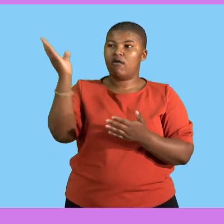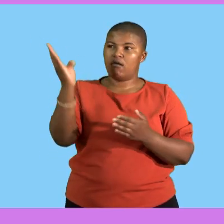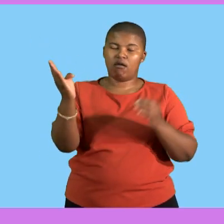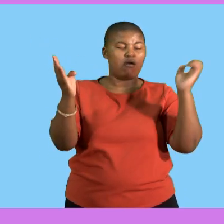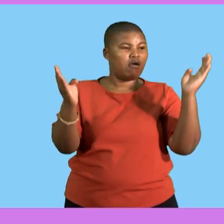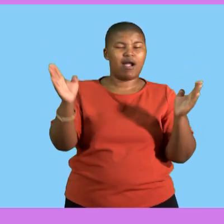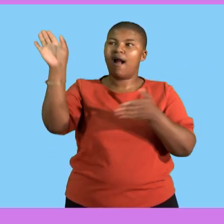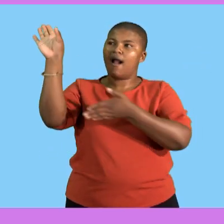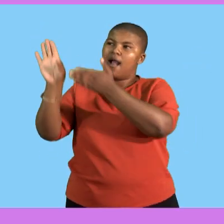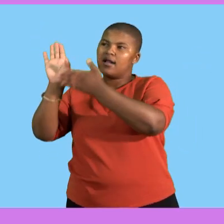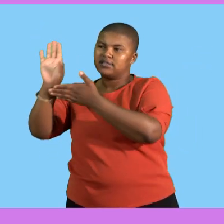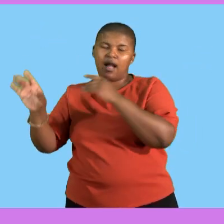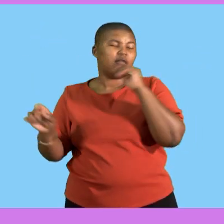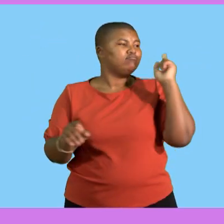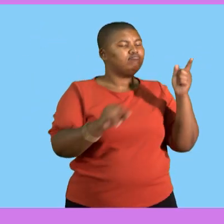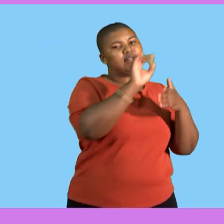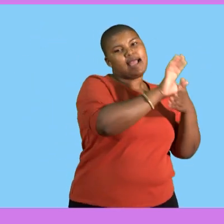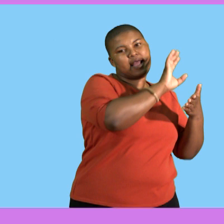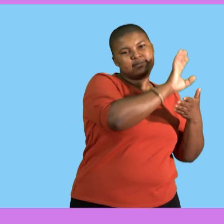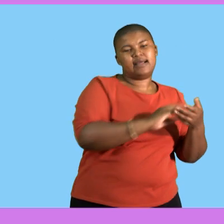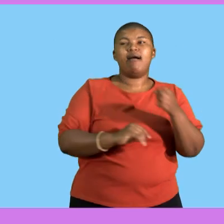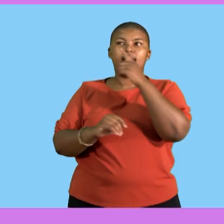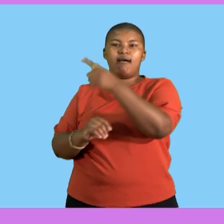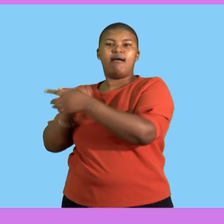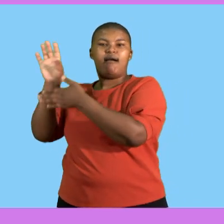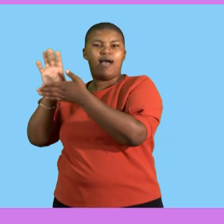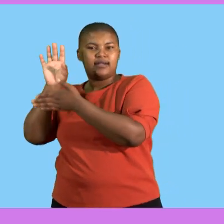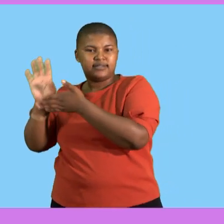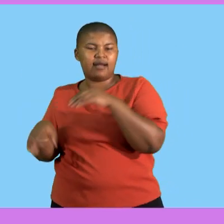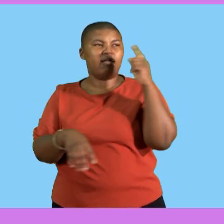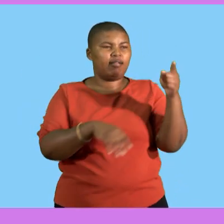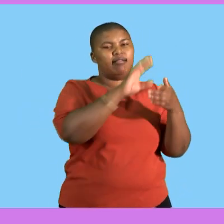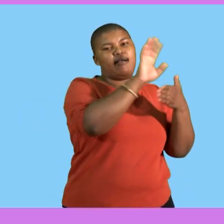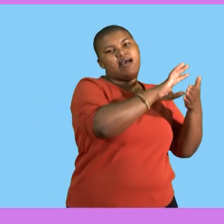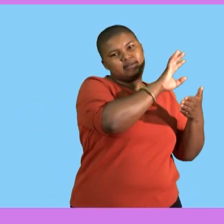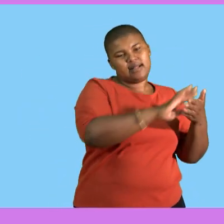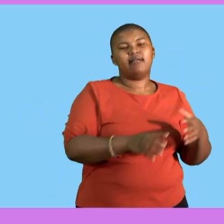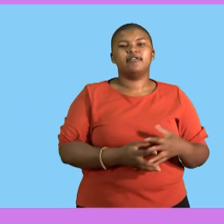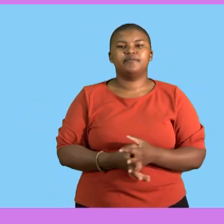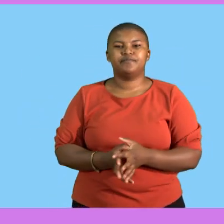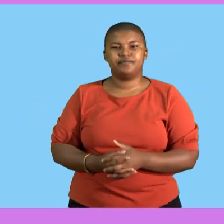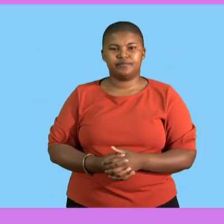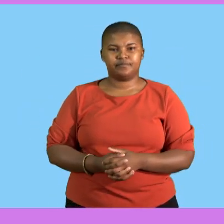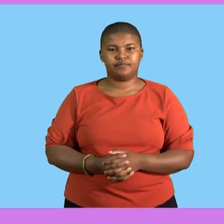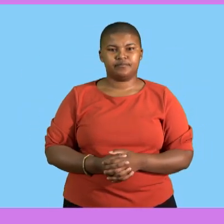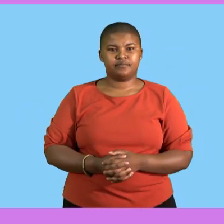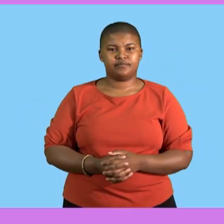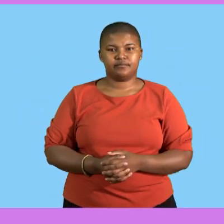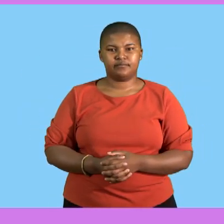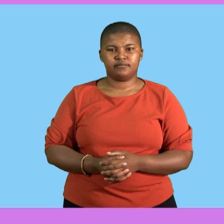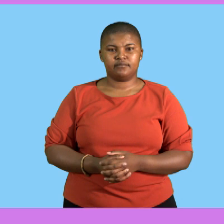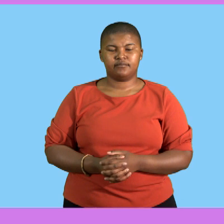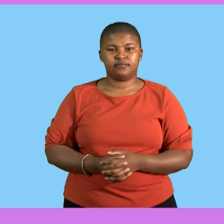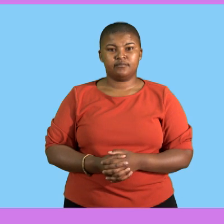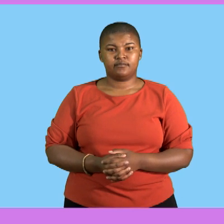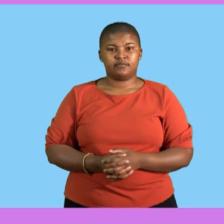we are going to have, we have equated this side, or we have cancelled 2 values. This side we have cancelled 2 values. So we